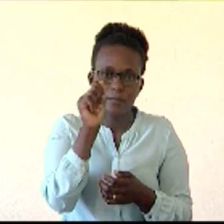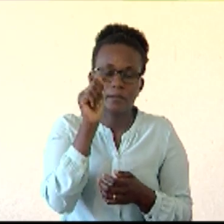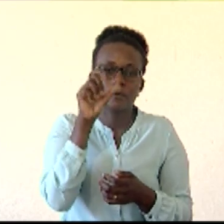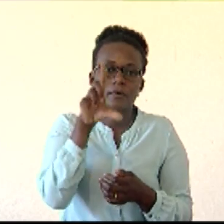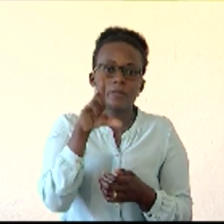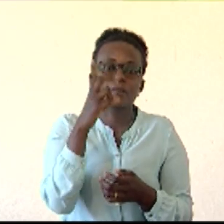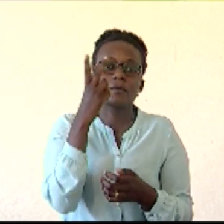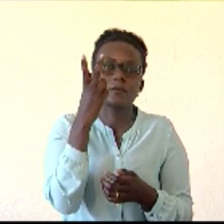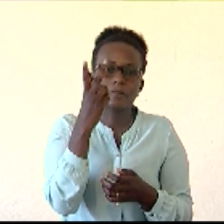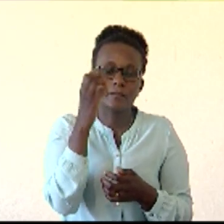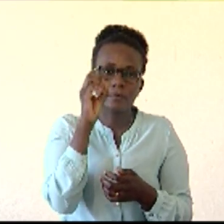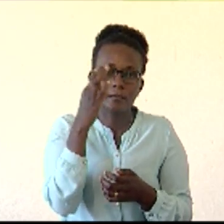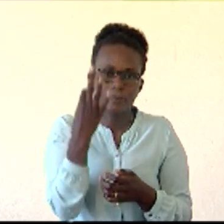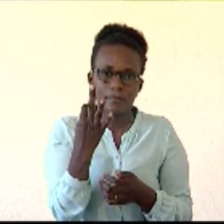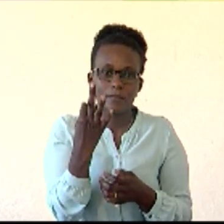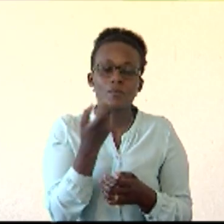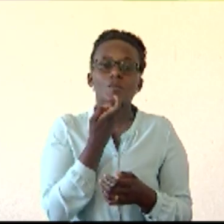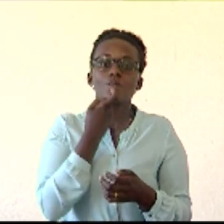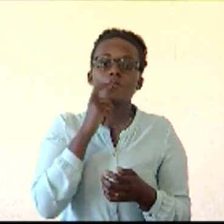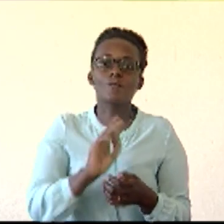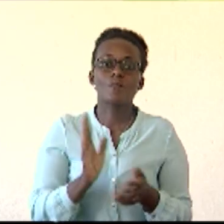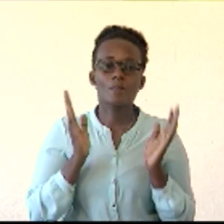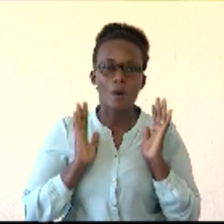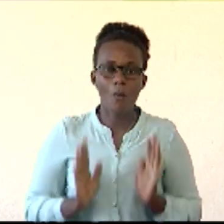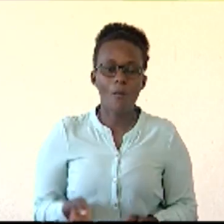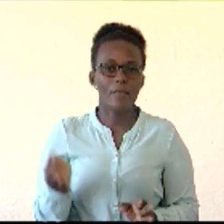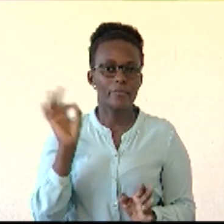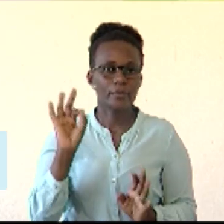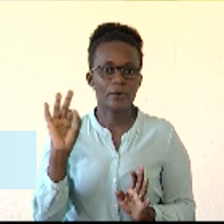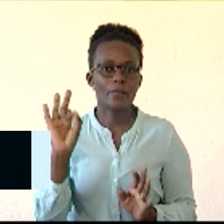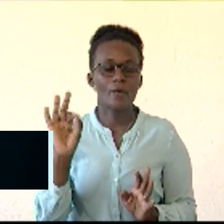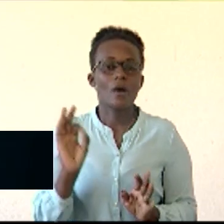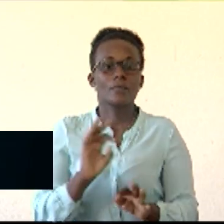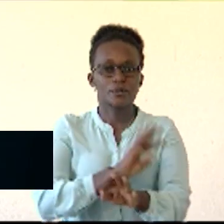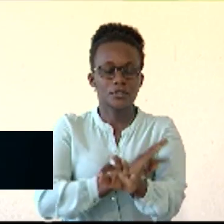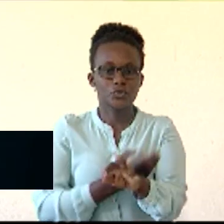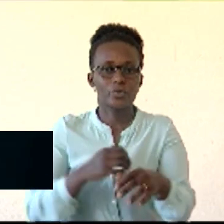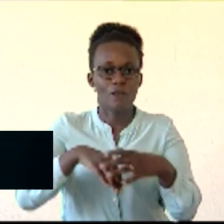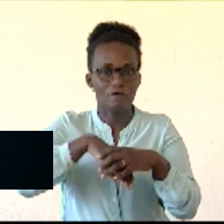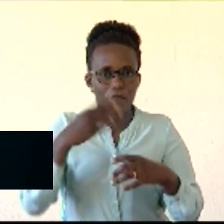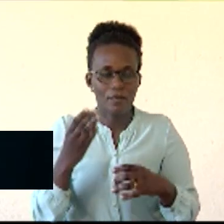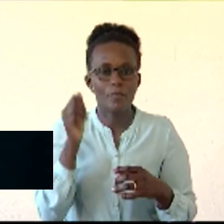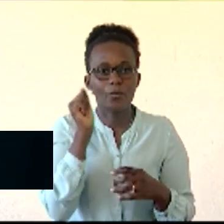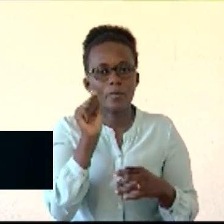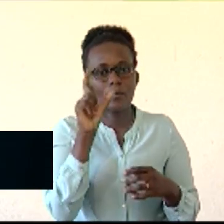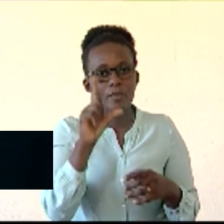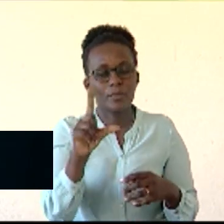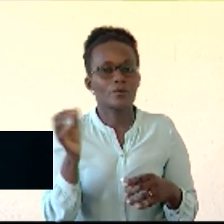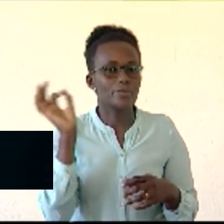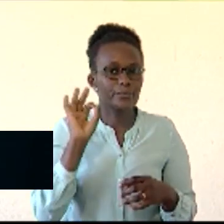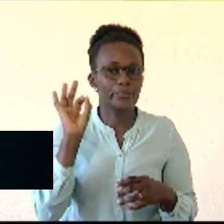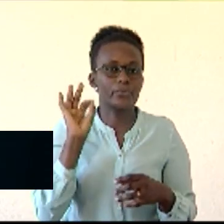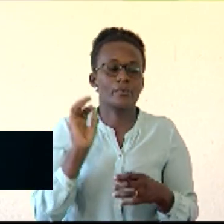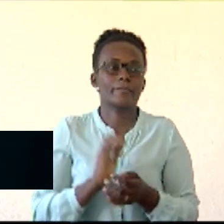pure and mixed with molten aluminum or with this cryolite, which we said its purpose is to reduce